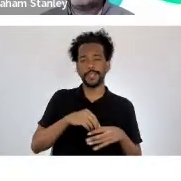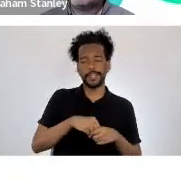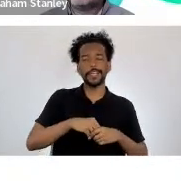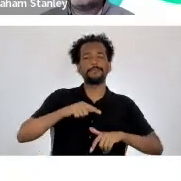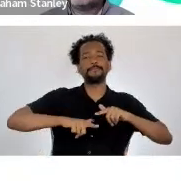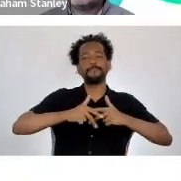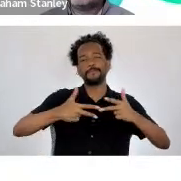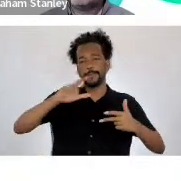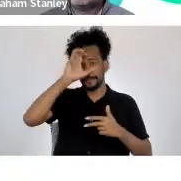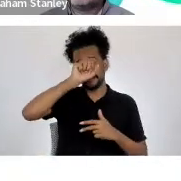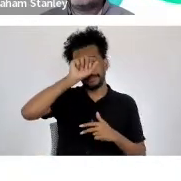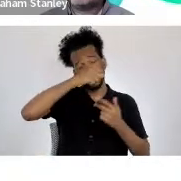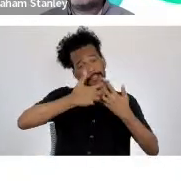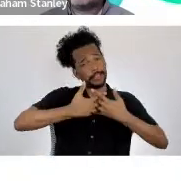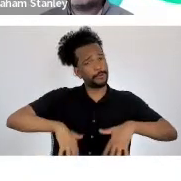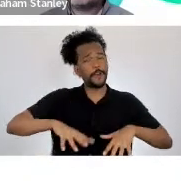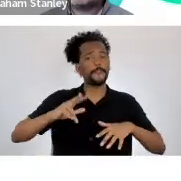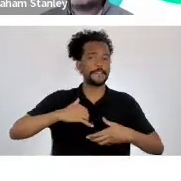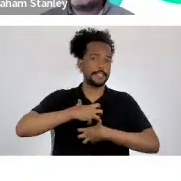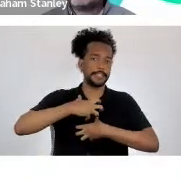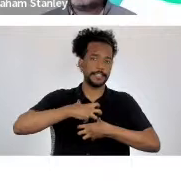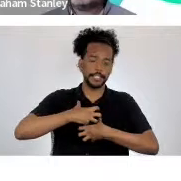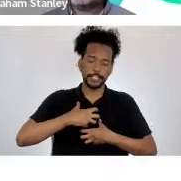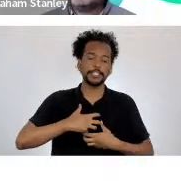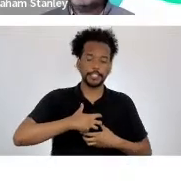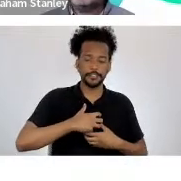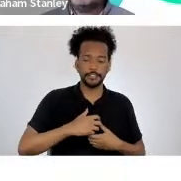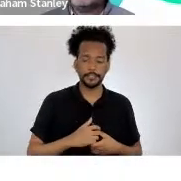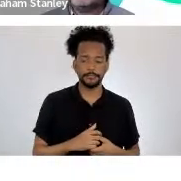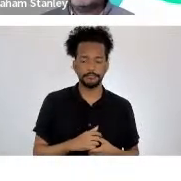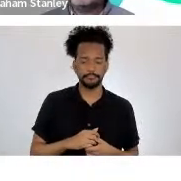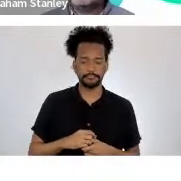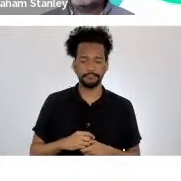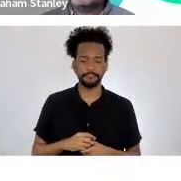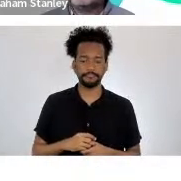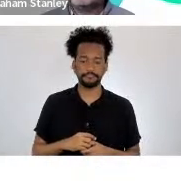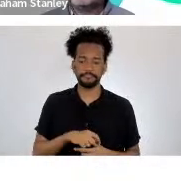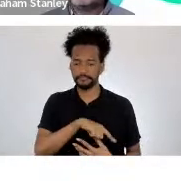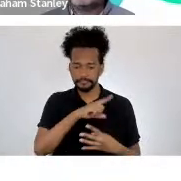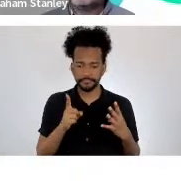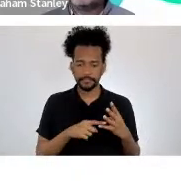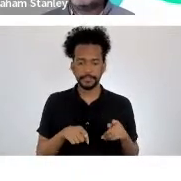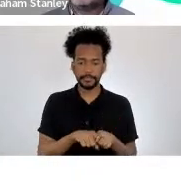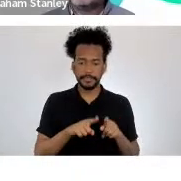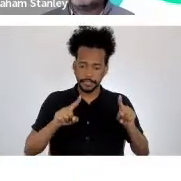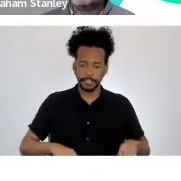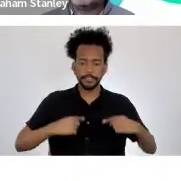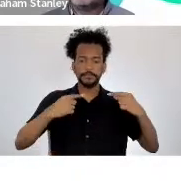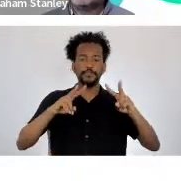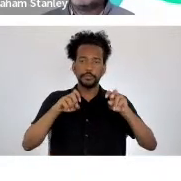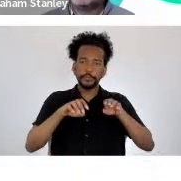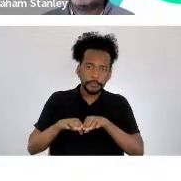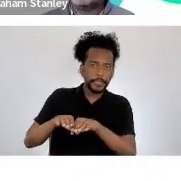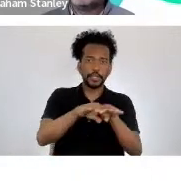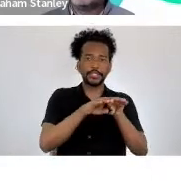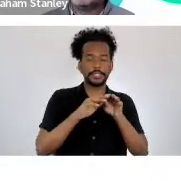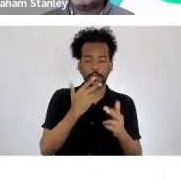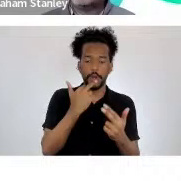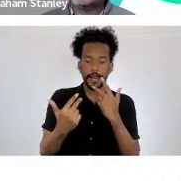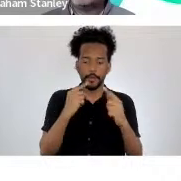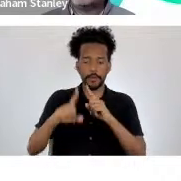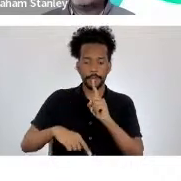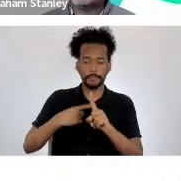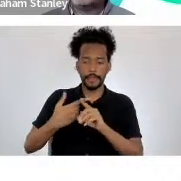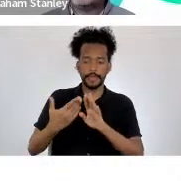connected to learning. And then finally, there is the challenge of standardizing languages and ideologies. This